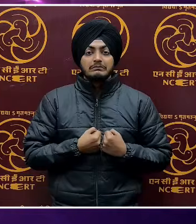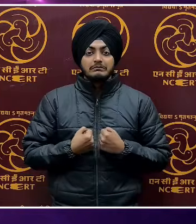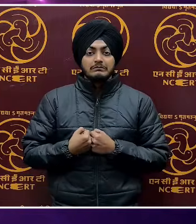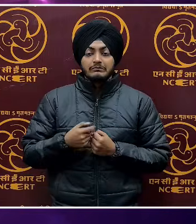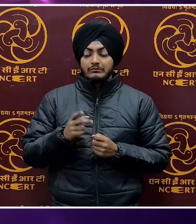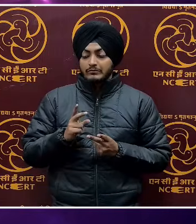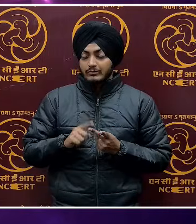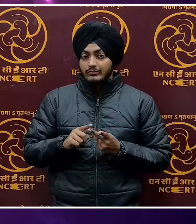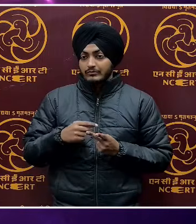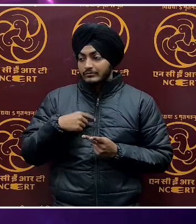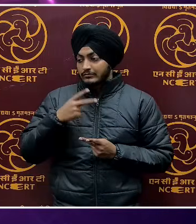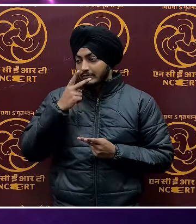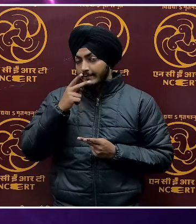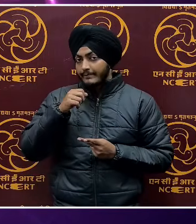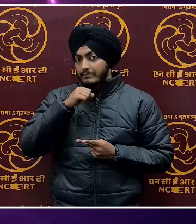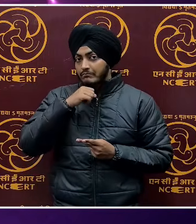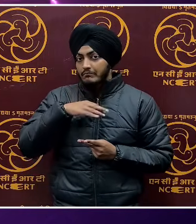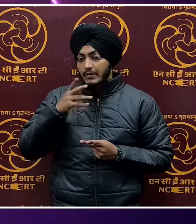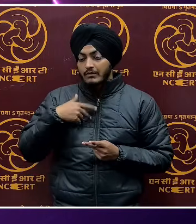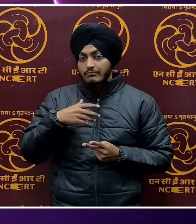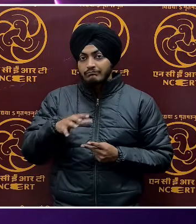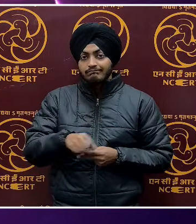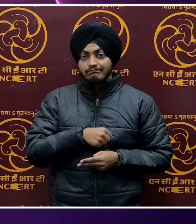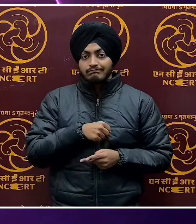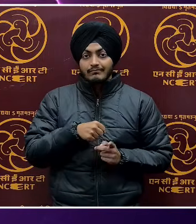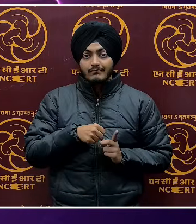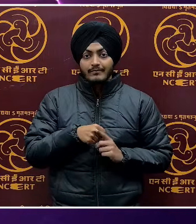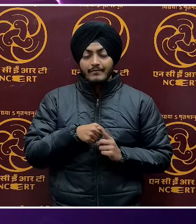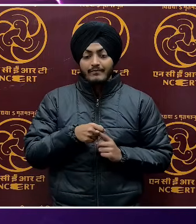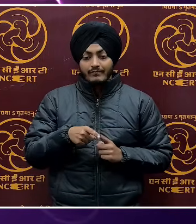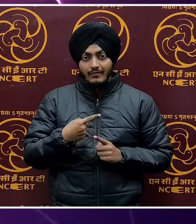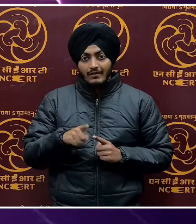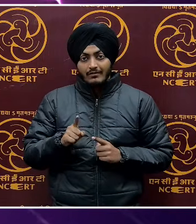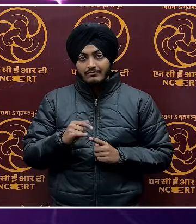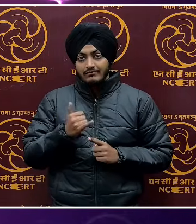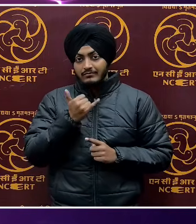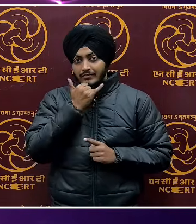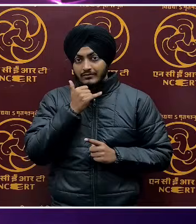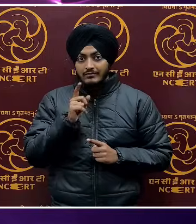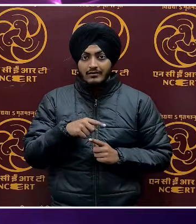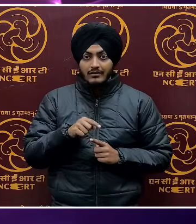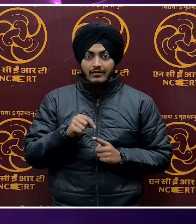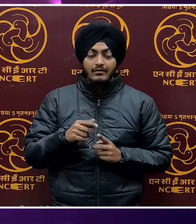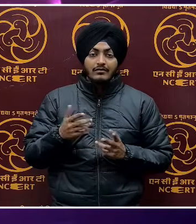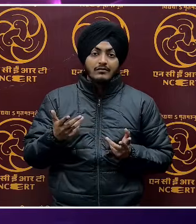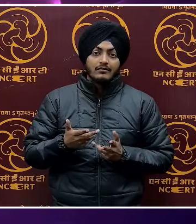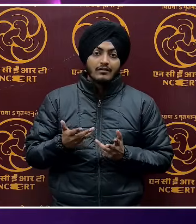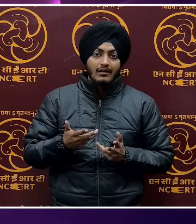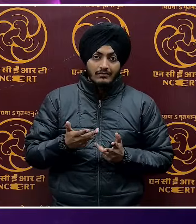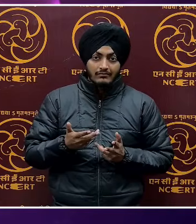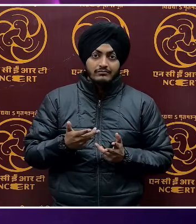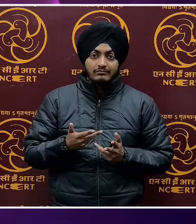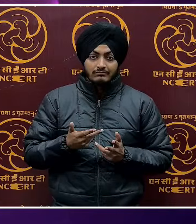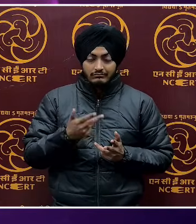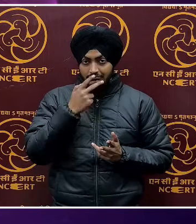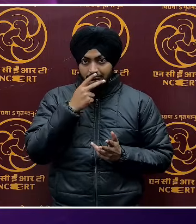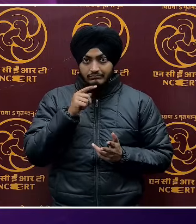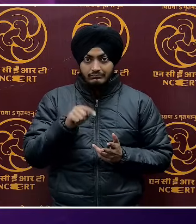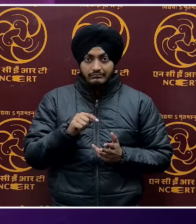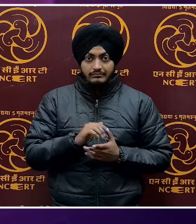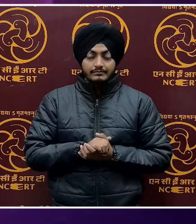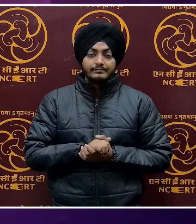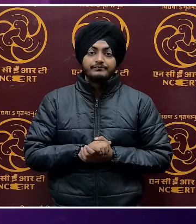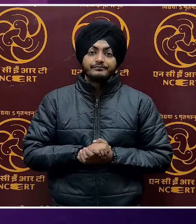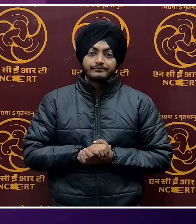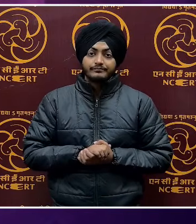is snatching the toy from the younger one. Okay. So what is this? Is it being kind, warmth, love is there, or no, somebody's getting unhappy